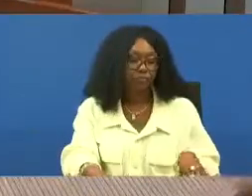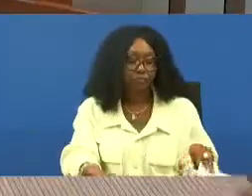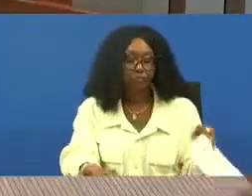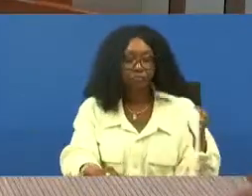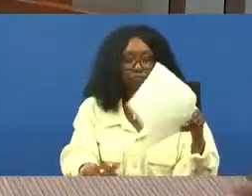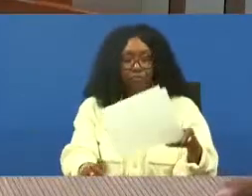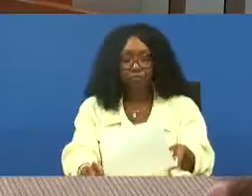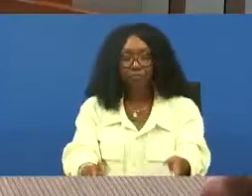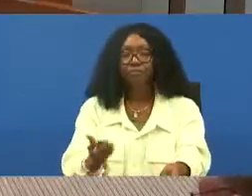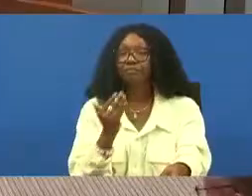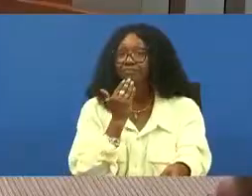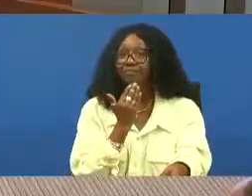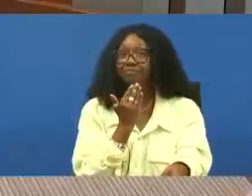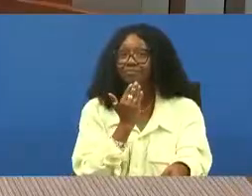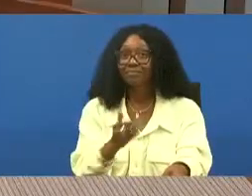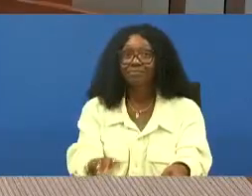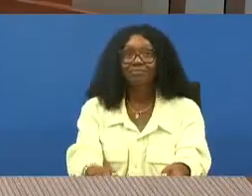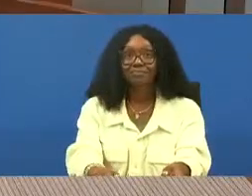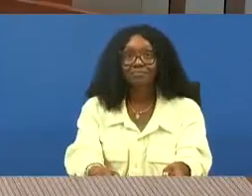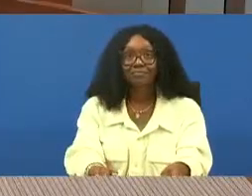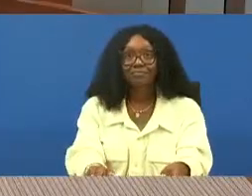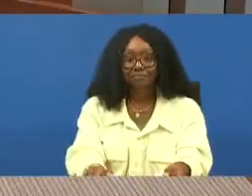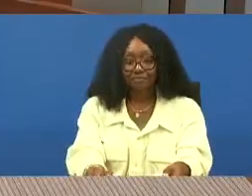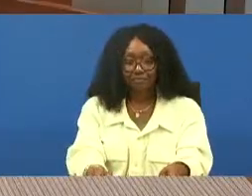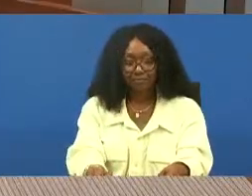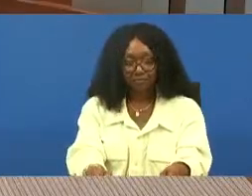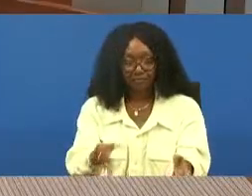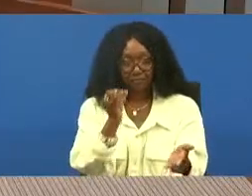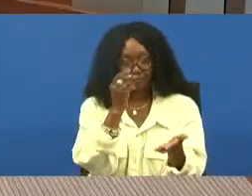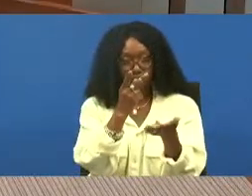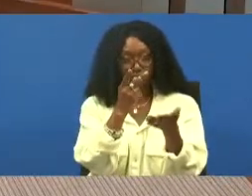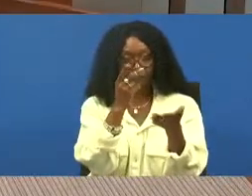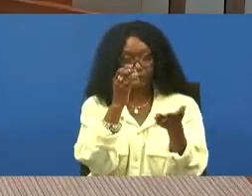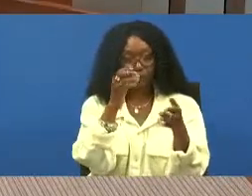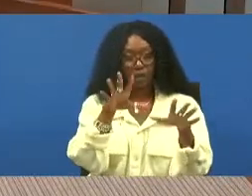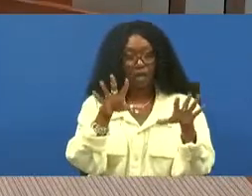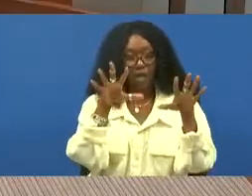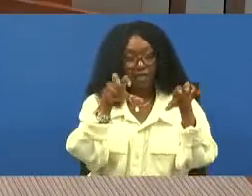Thank you. I'm going to have adoption and approval of the minutes.